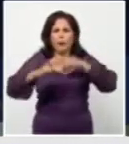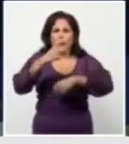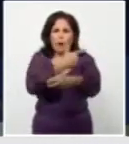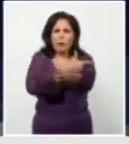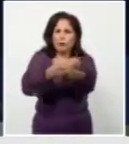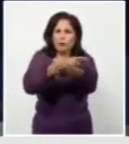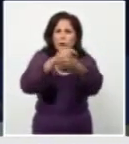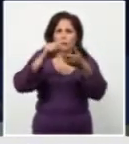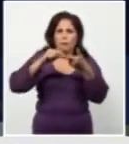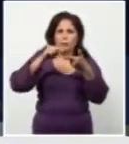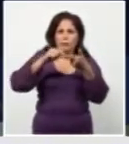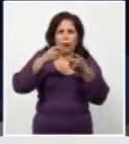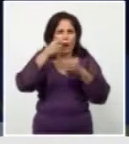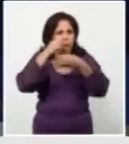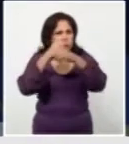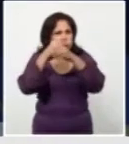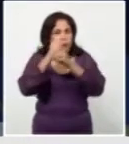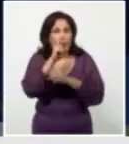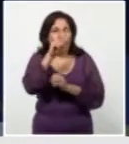Yesterday,